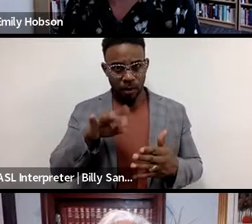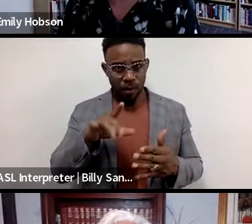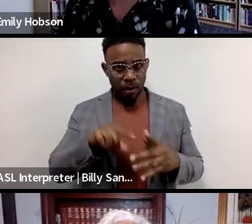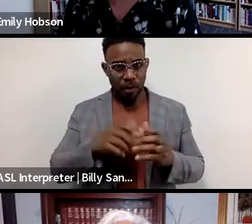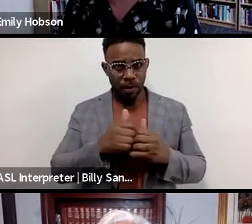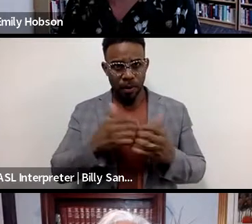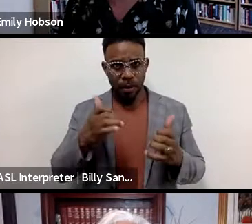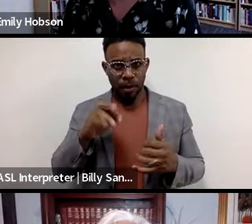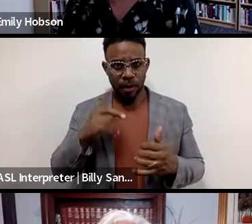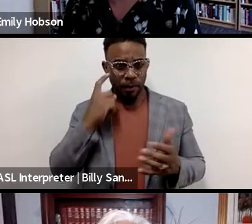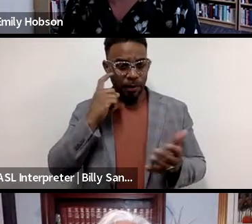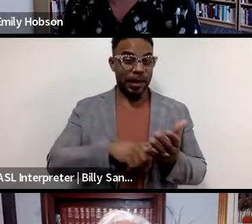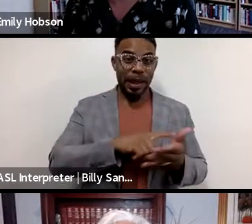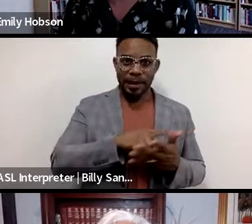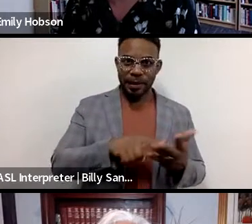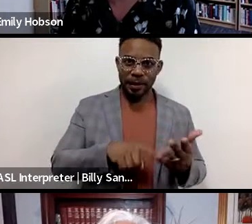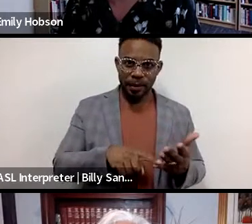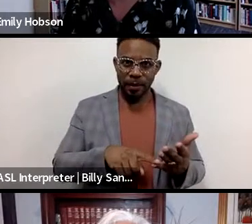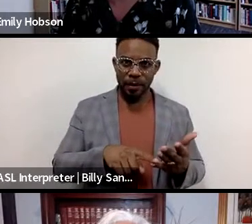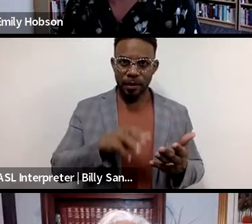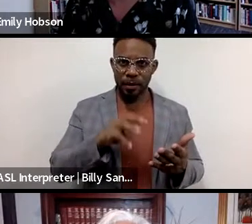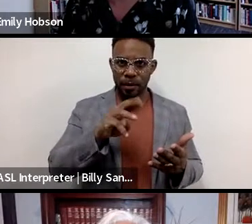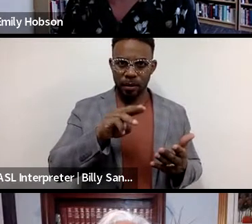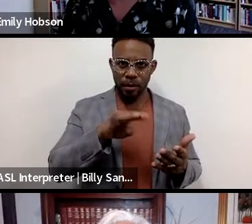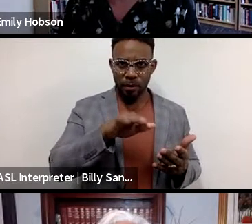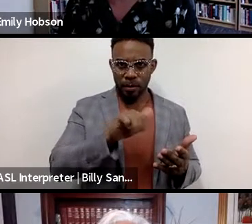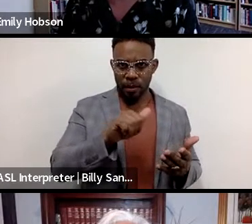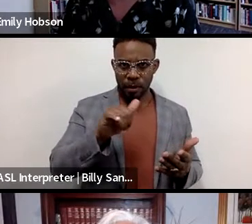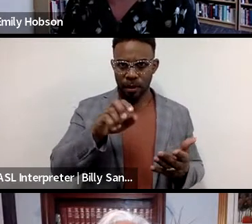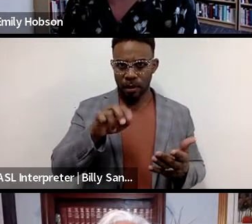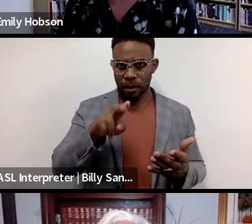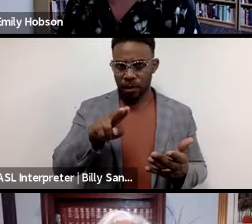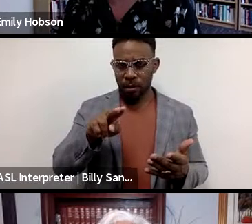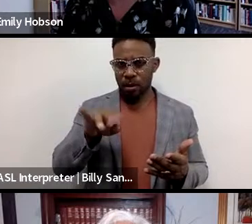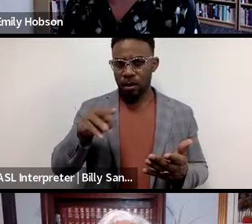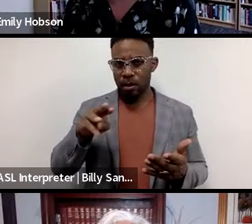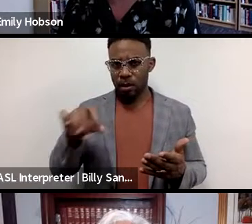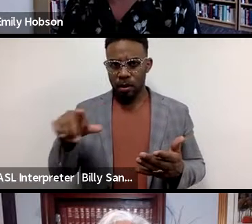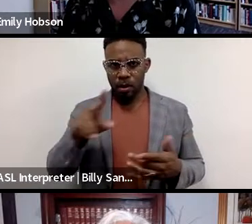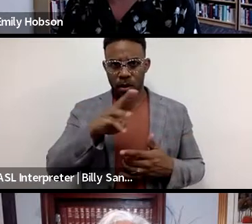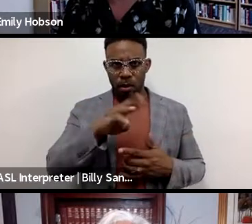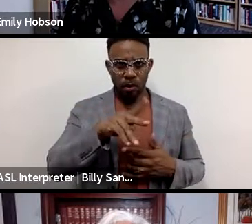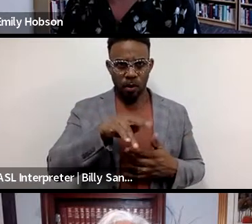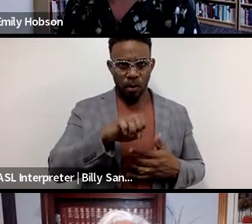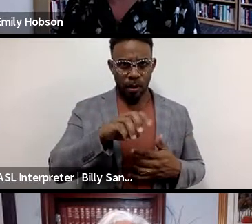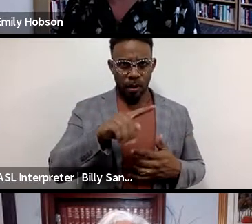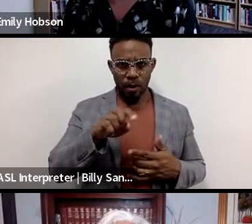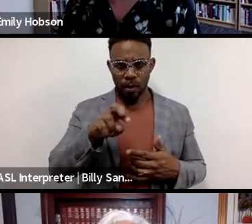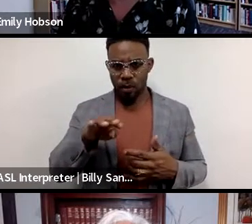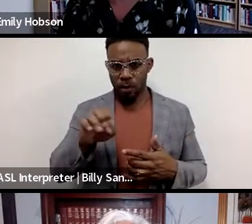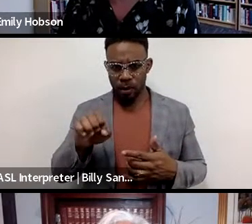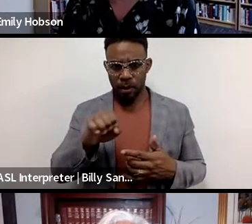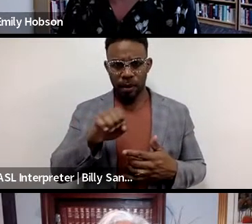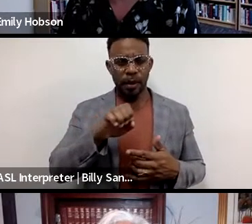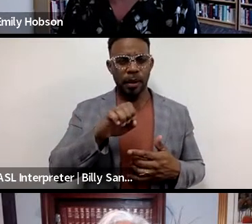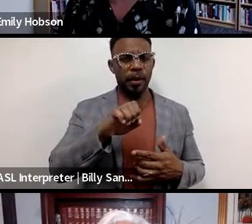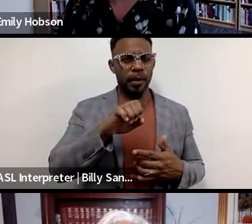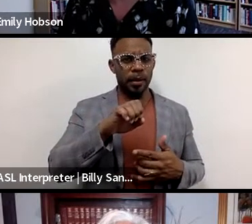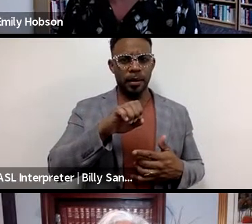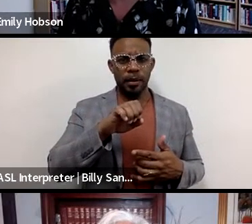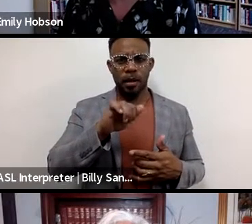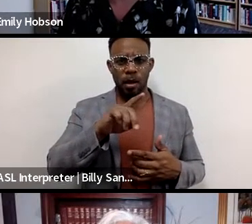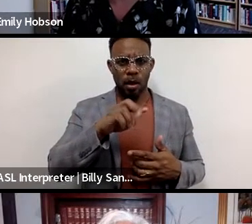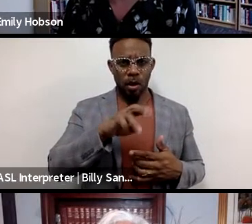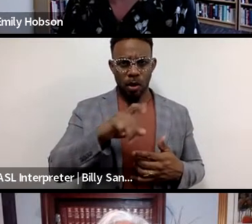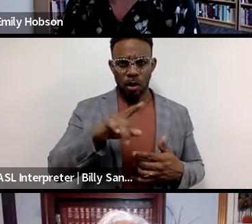without ever citing them. Mumia Abu-Jamal, Kwame Ture, George Jackson, Angela Davis, Audre Lorde. They were right about